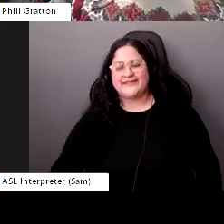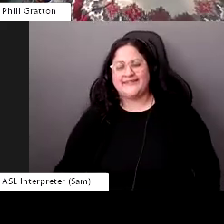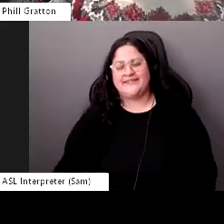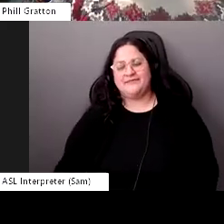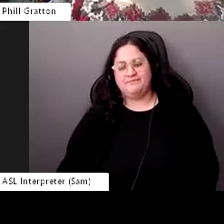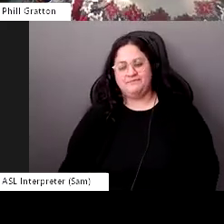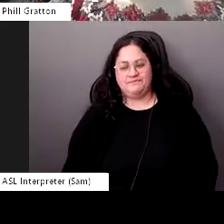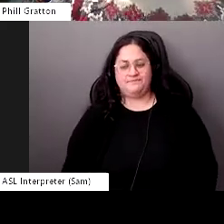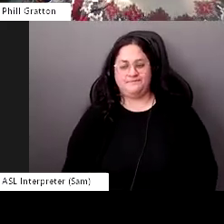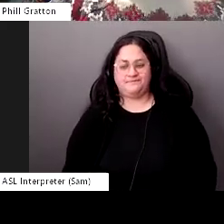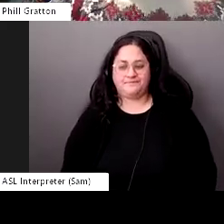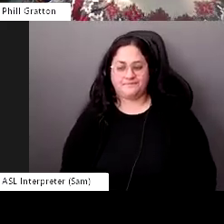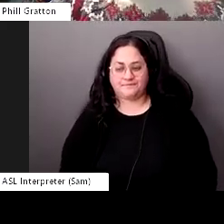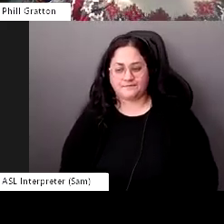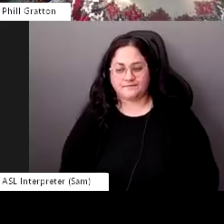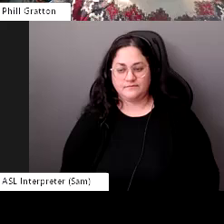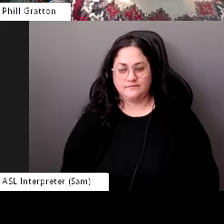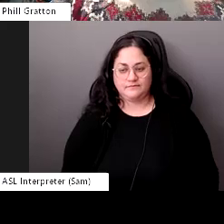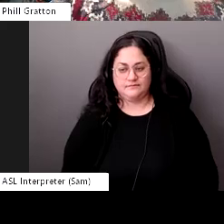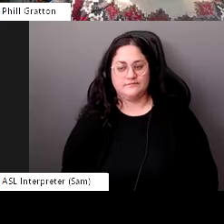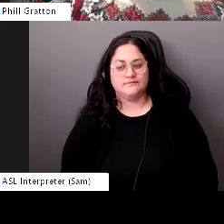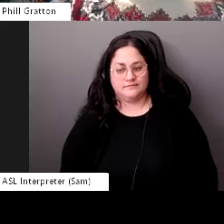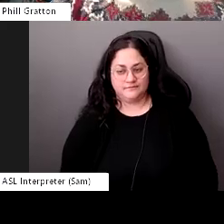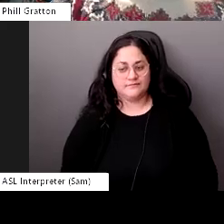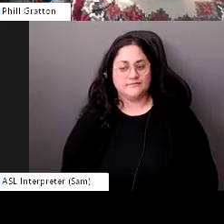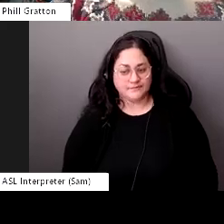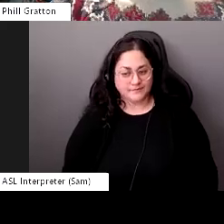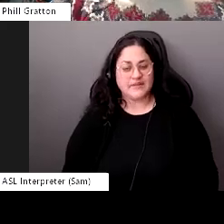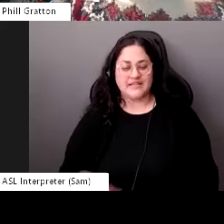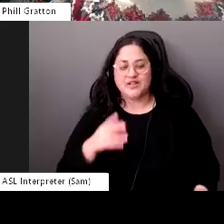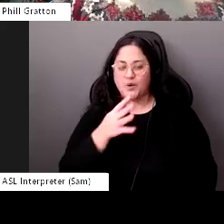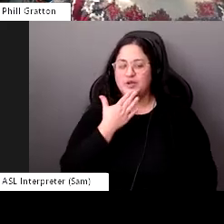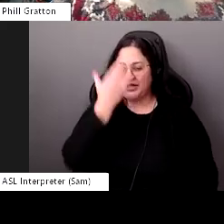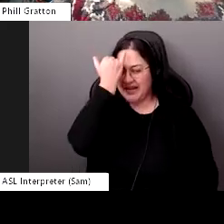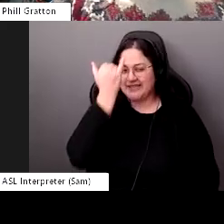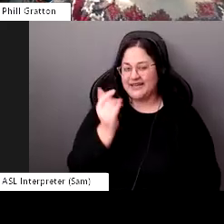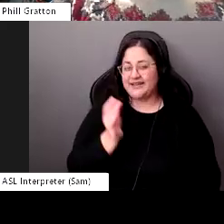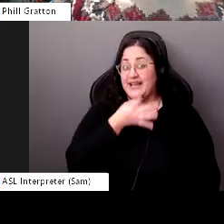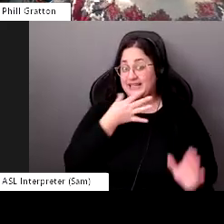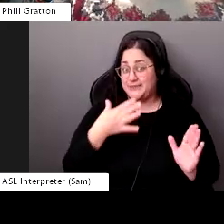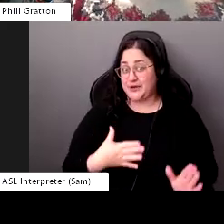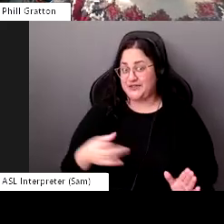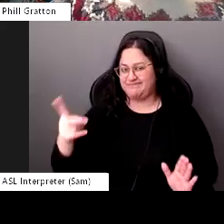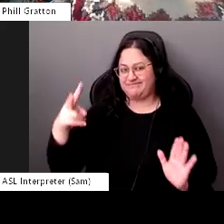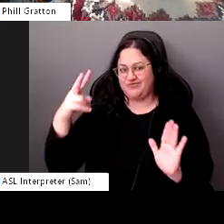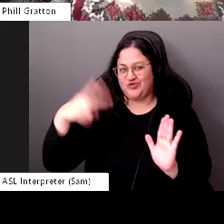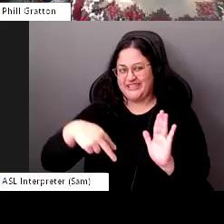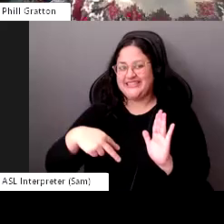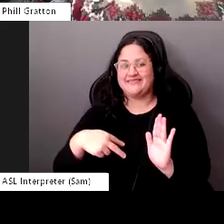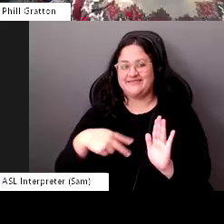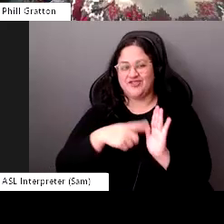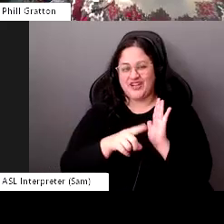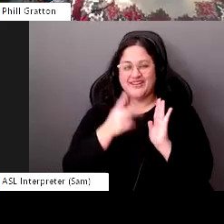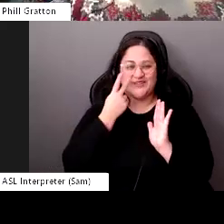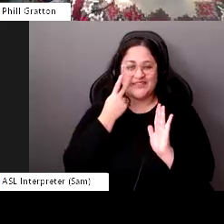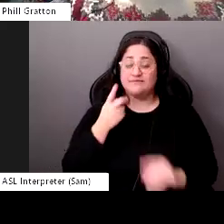So yeah, you may want to have a person who can read Inuktitut to let Yeah, you when know you what it really means. are. You know, just around